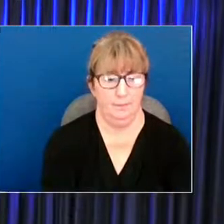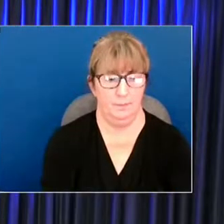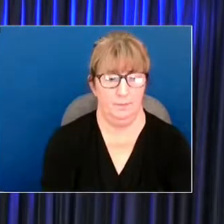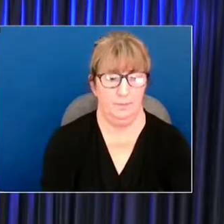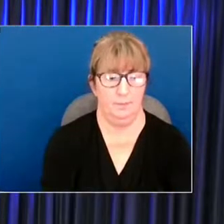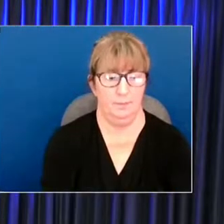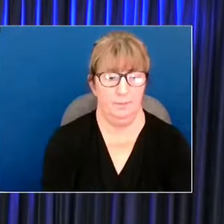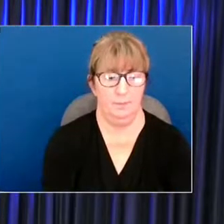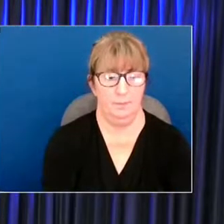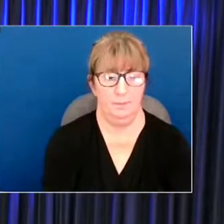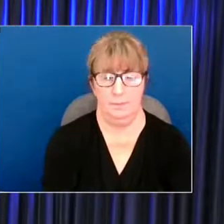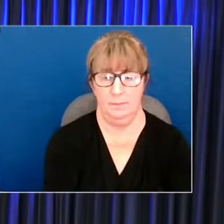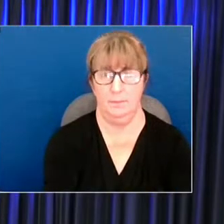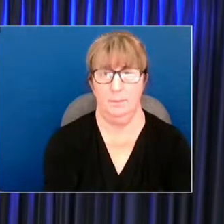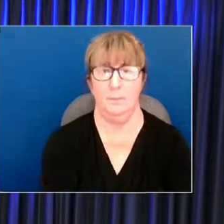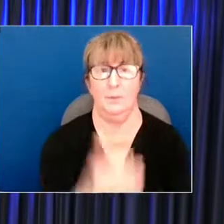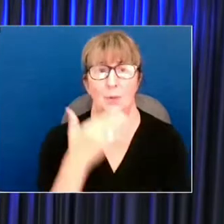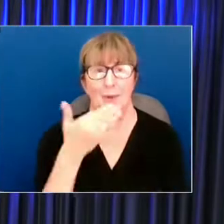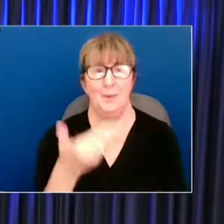Very welcome.